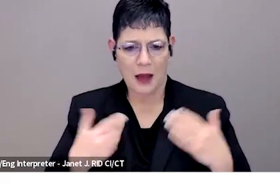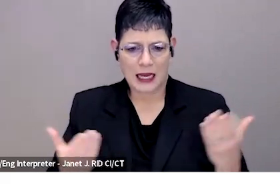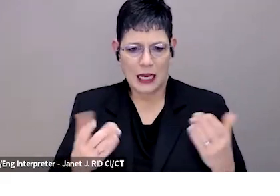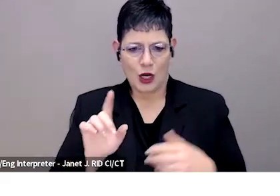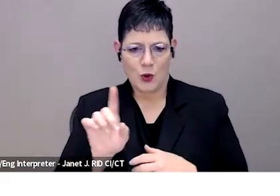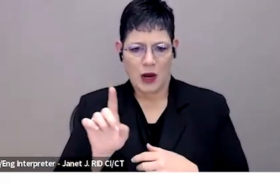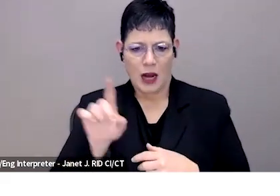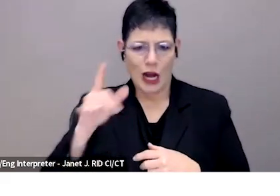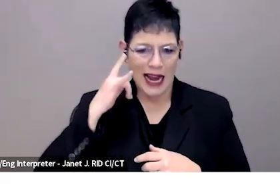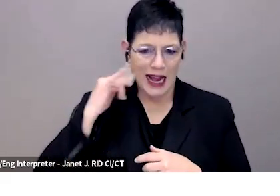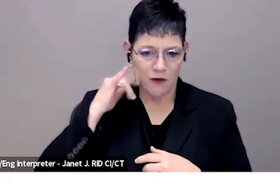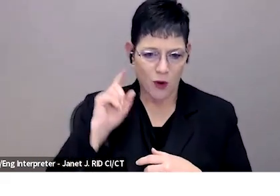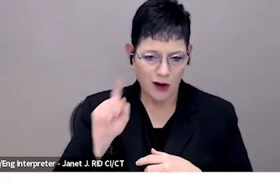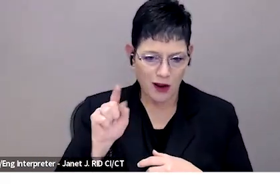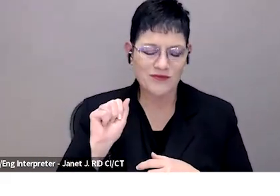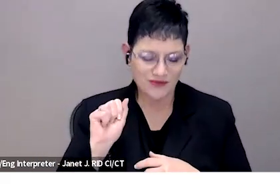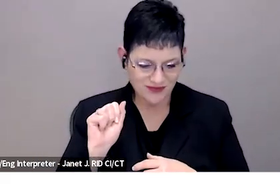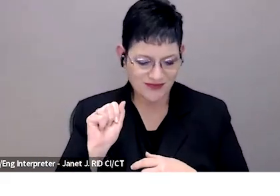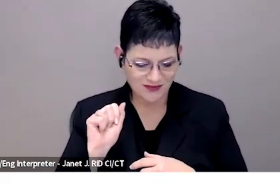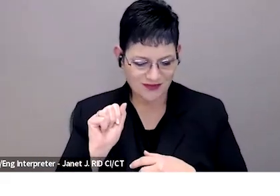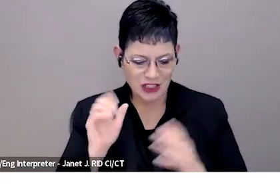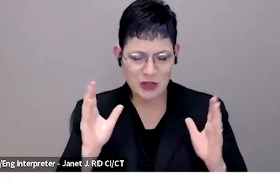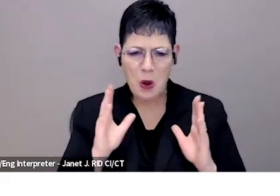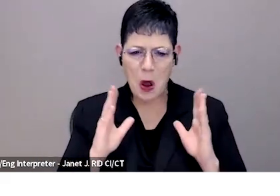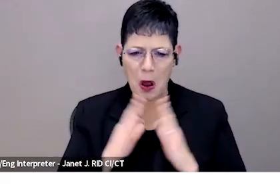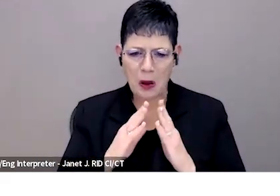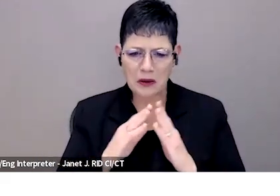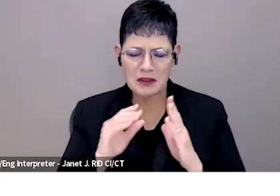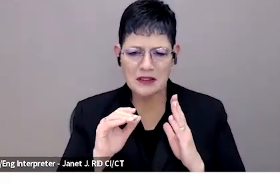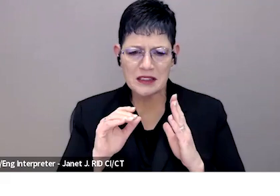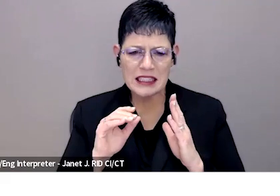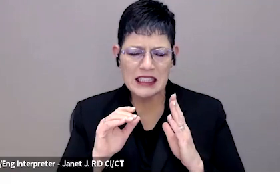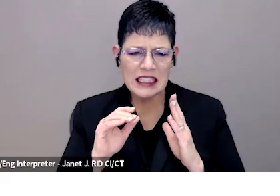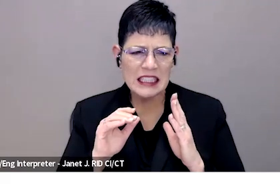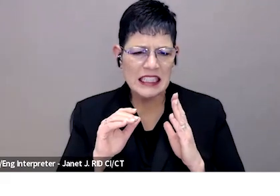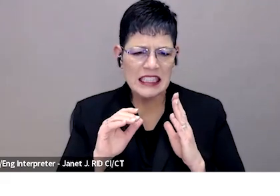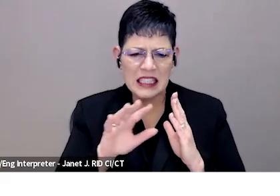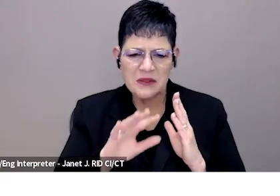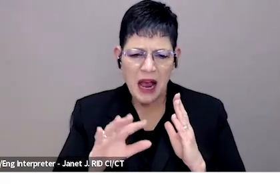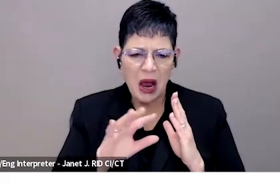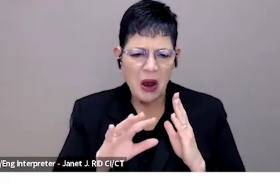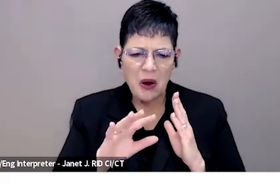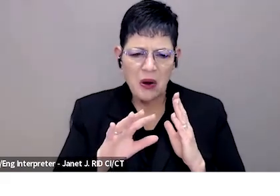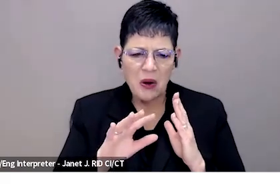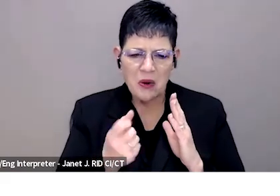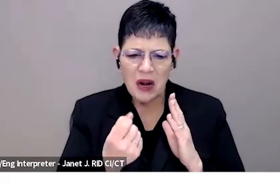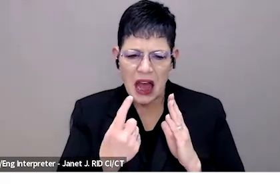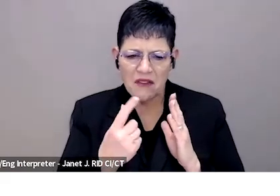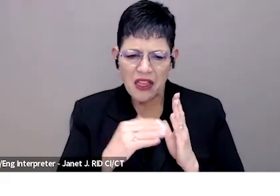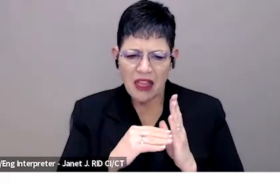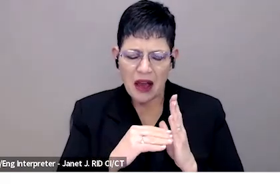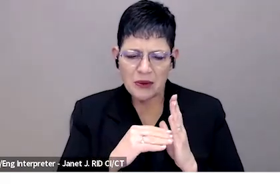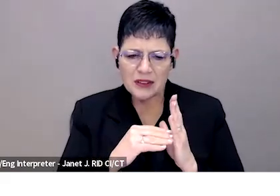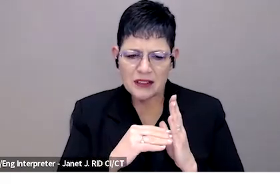in California, with a small city of Menifee with about maybe 11,000